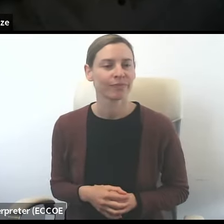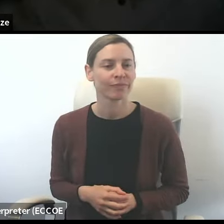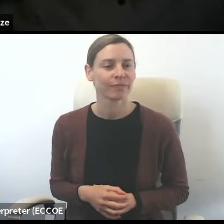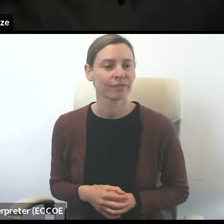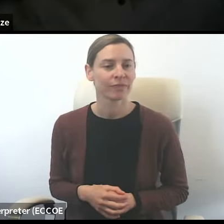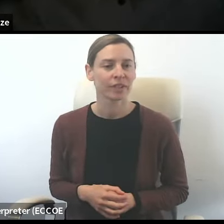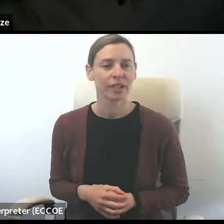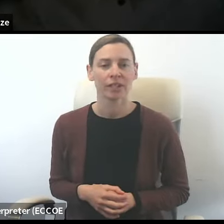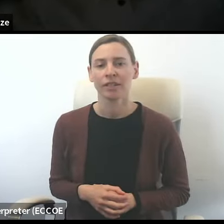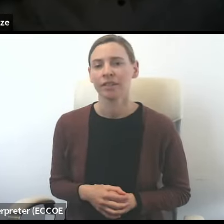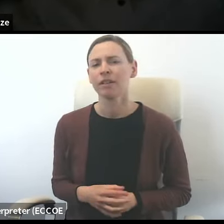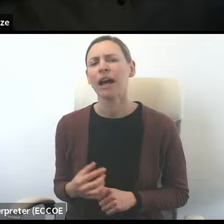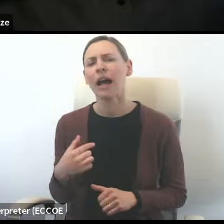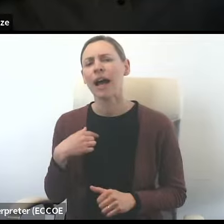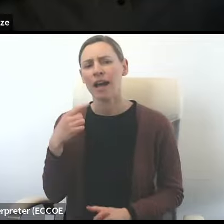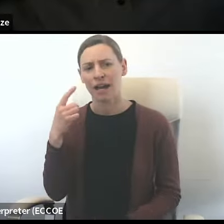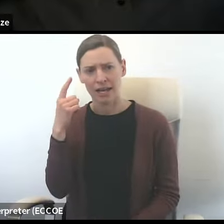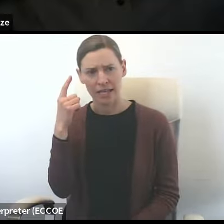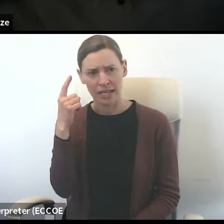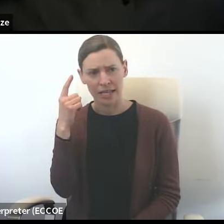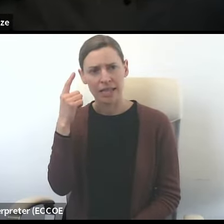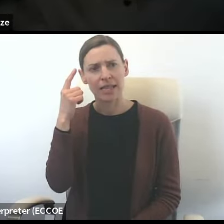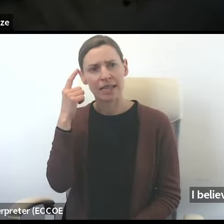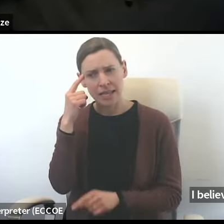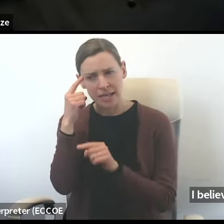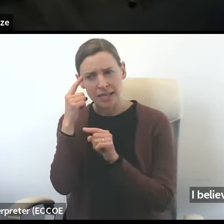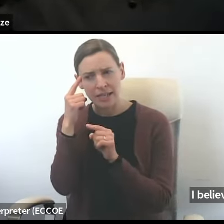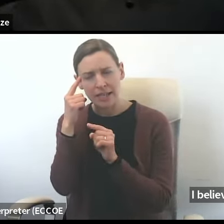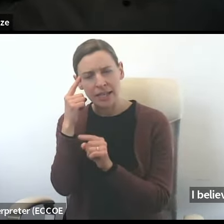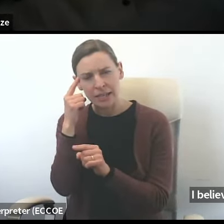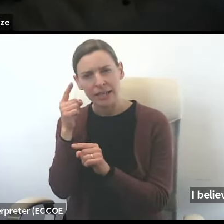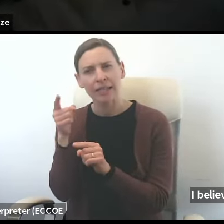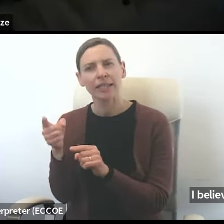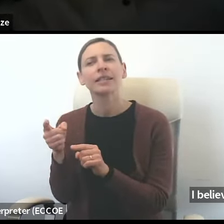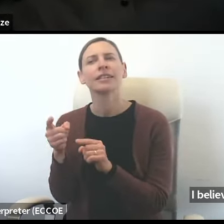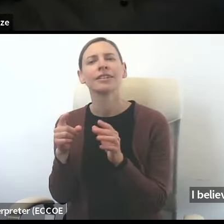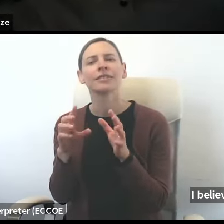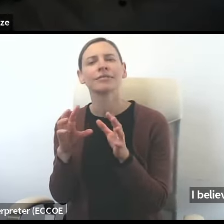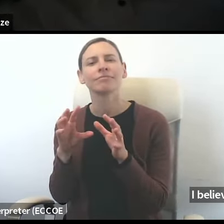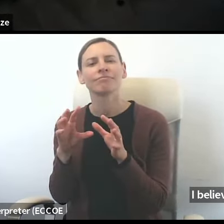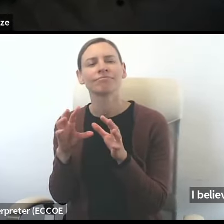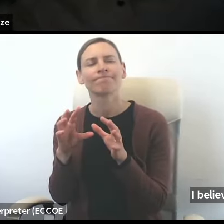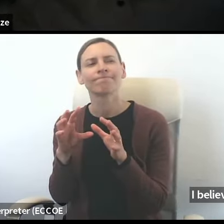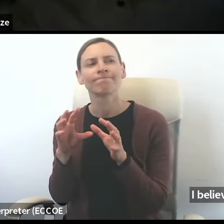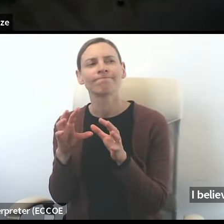I believe that he's sort of addressing